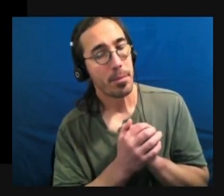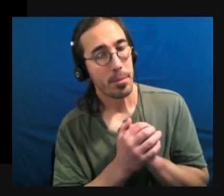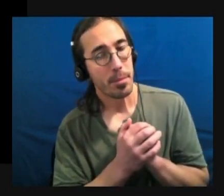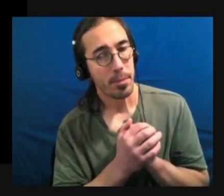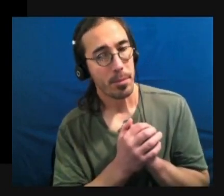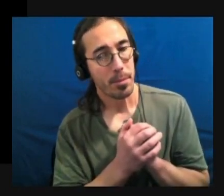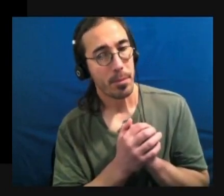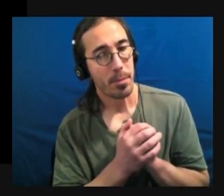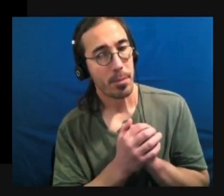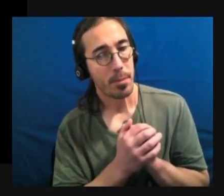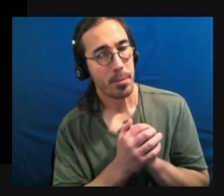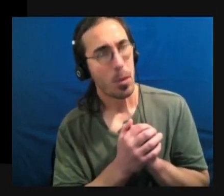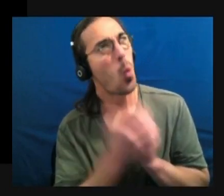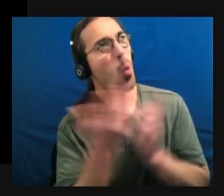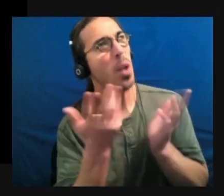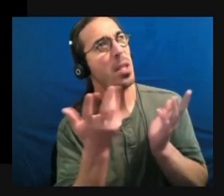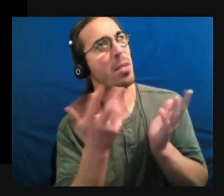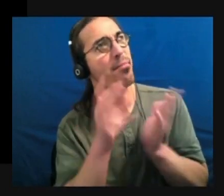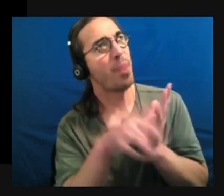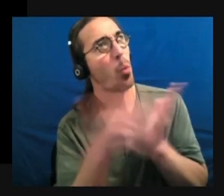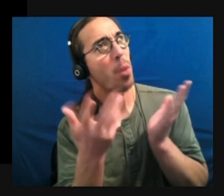What's that?